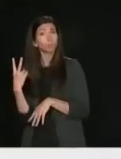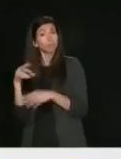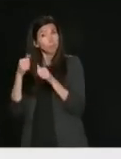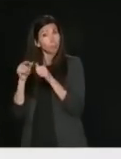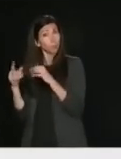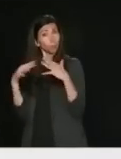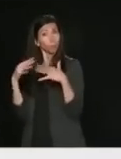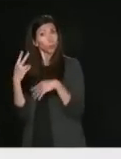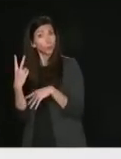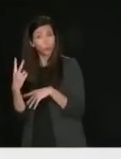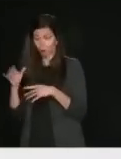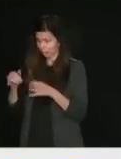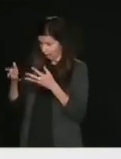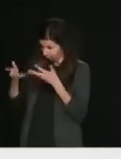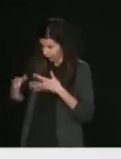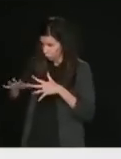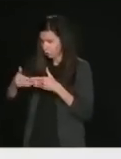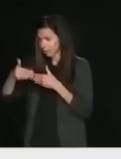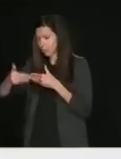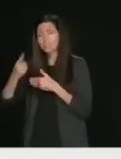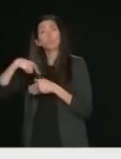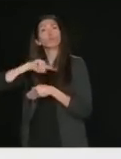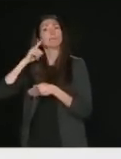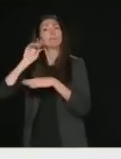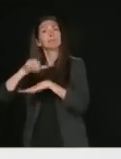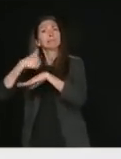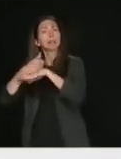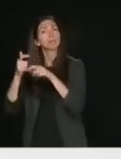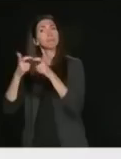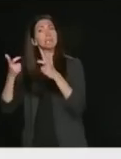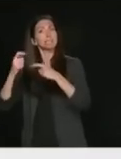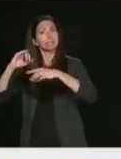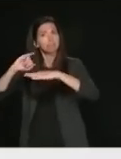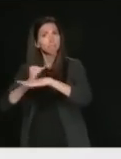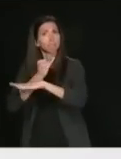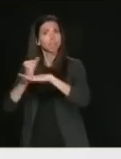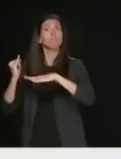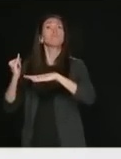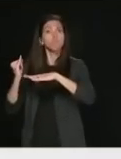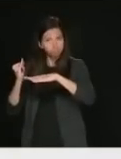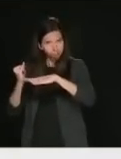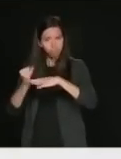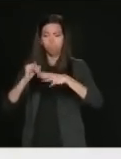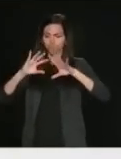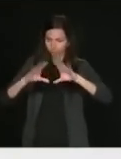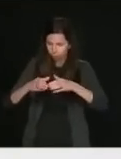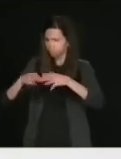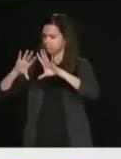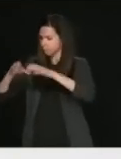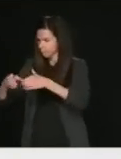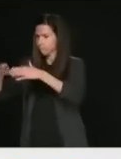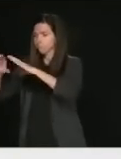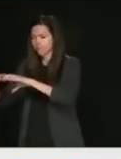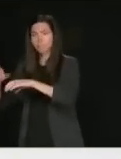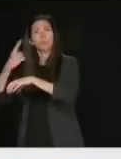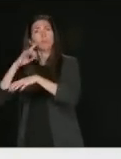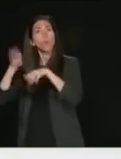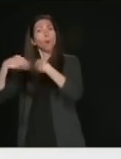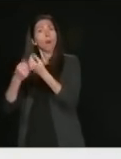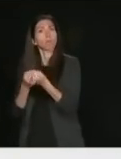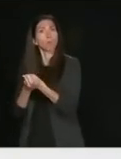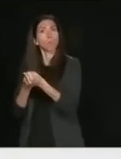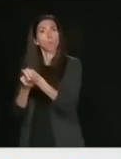institutions, international institutions, to guide us in the years to come. And they worked very